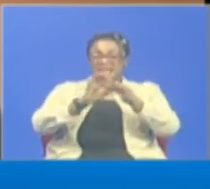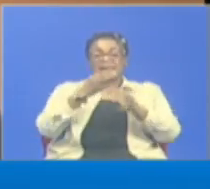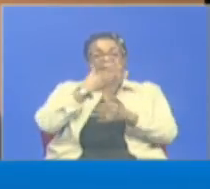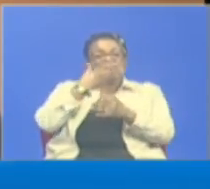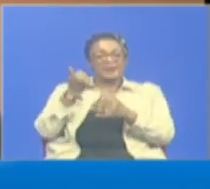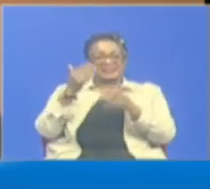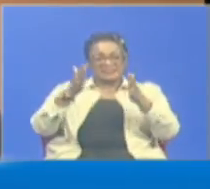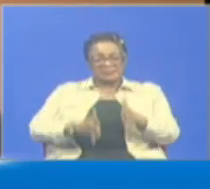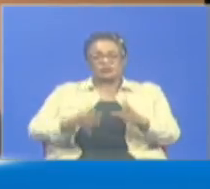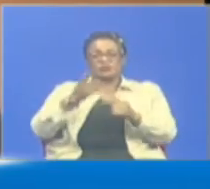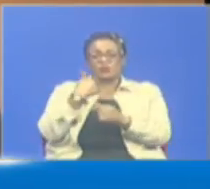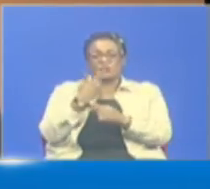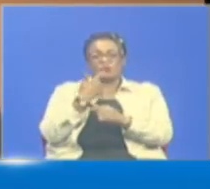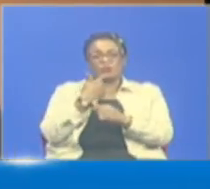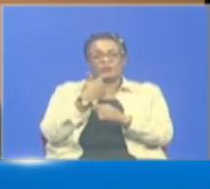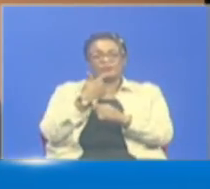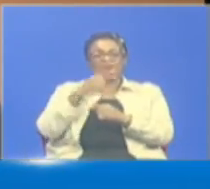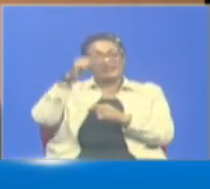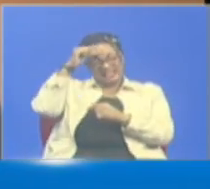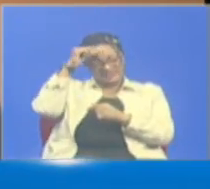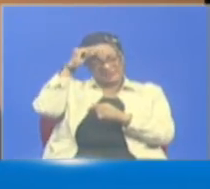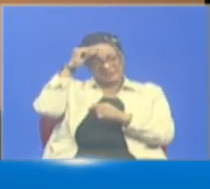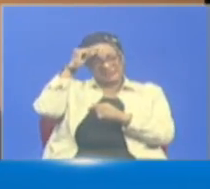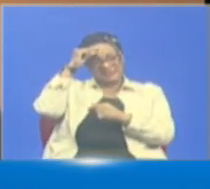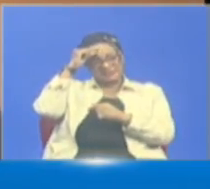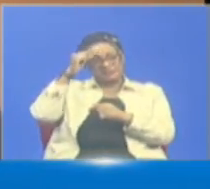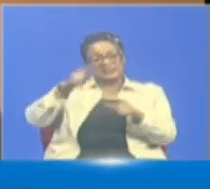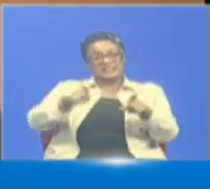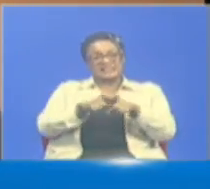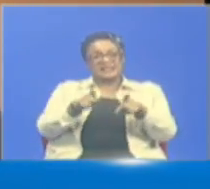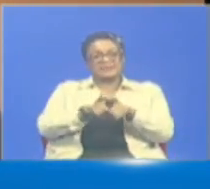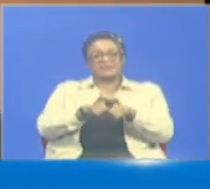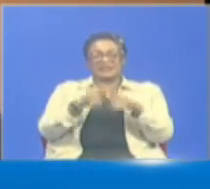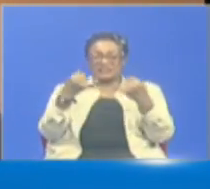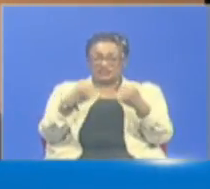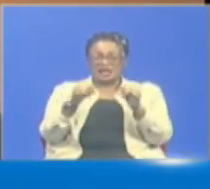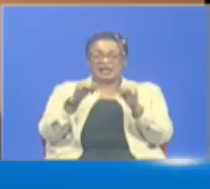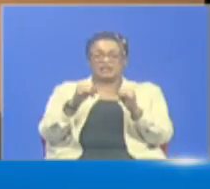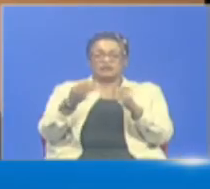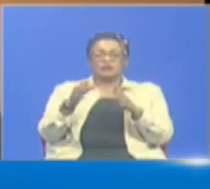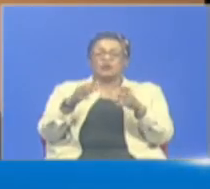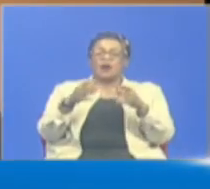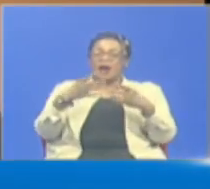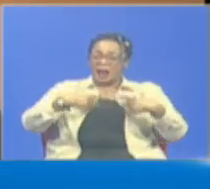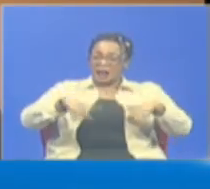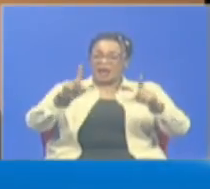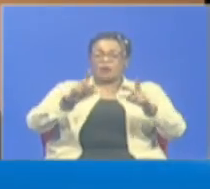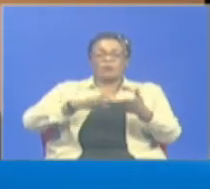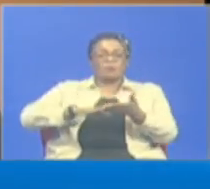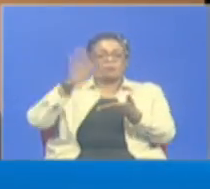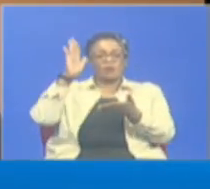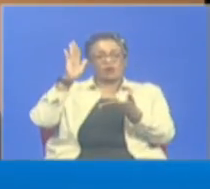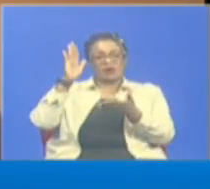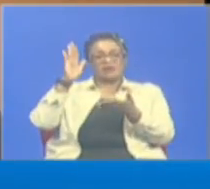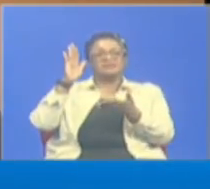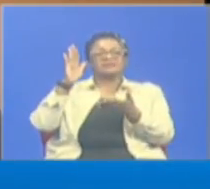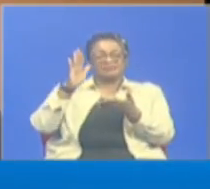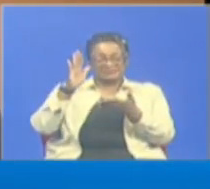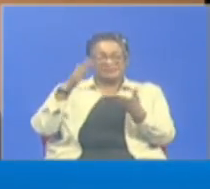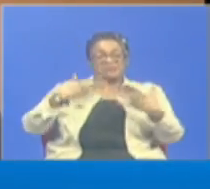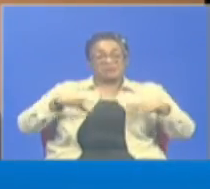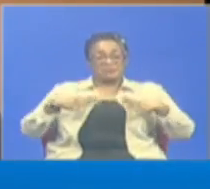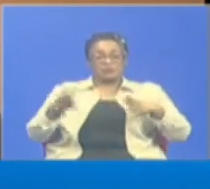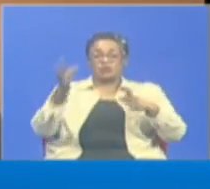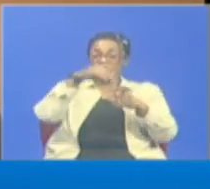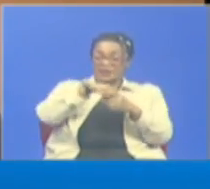coordinate us is the government, and open up the spaces so that more toll-free lines can come up, and more even the paid lines, because